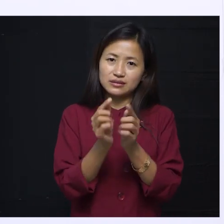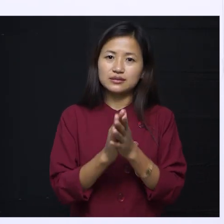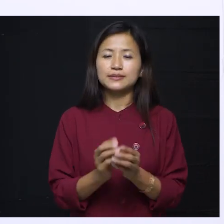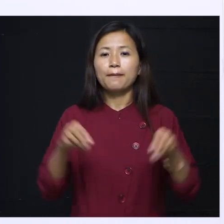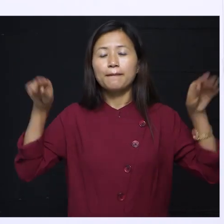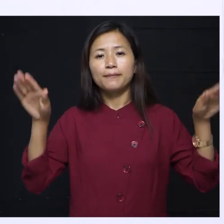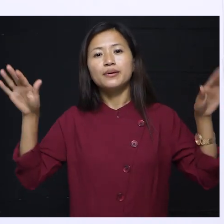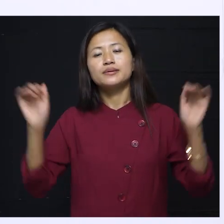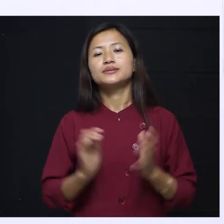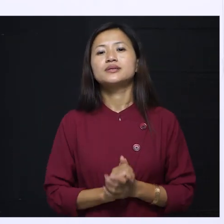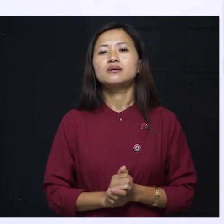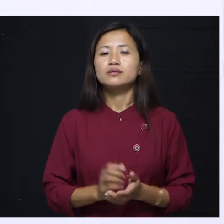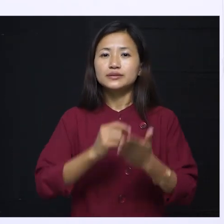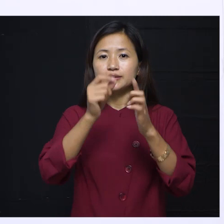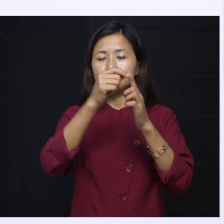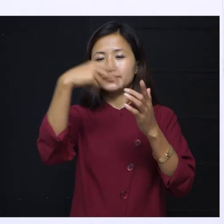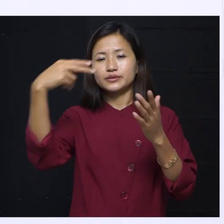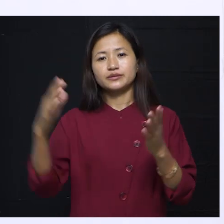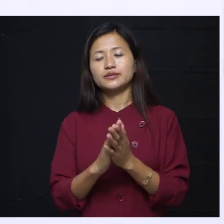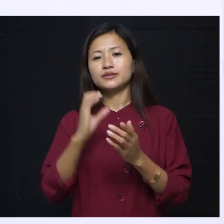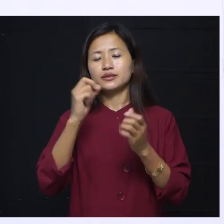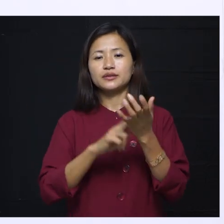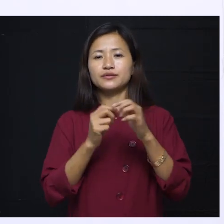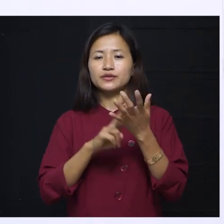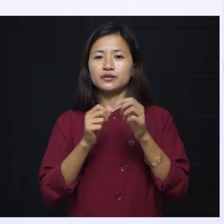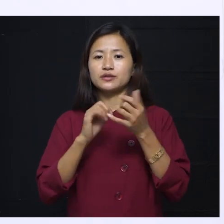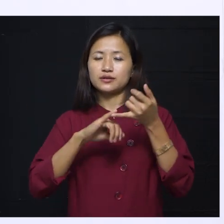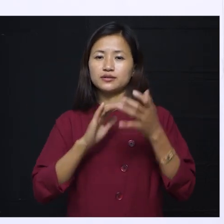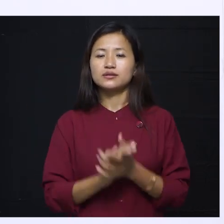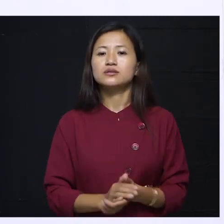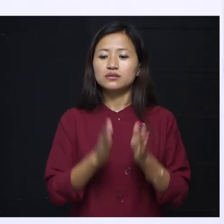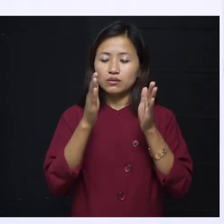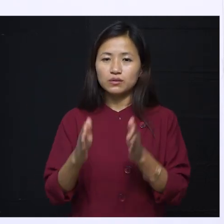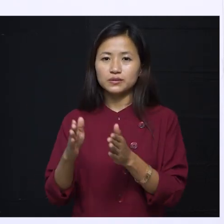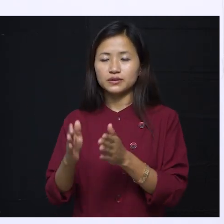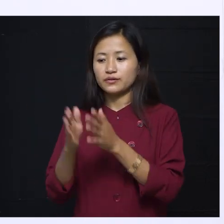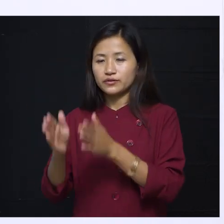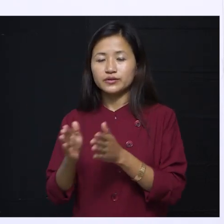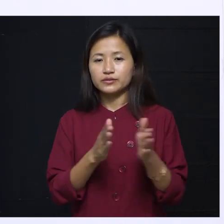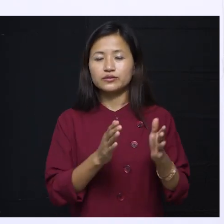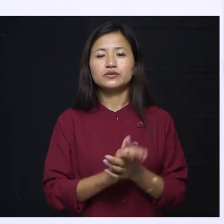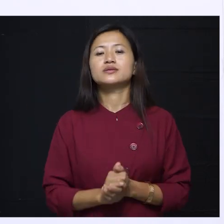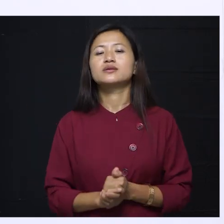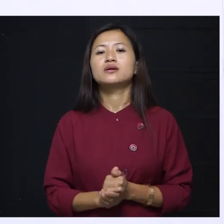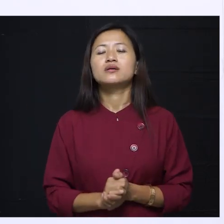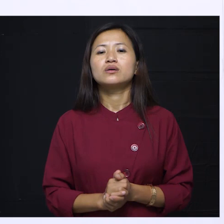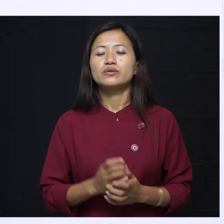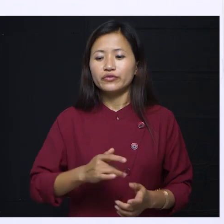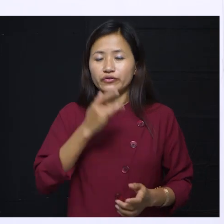bird painted on a canvas and so on. So that is the order of sequence. But if you feel that